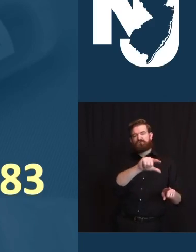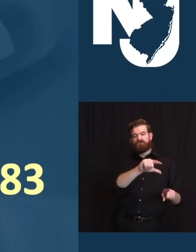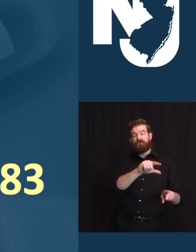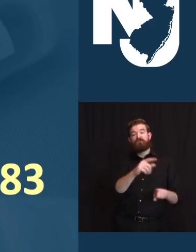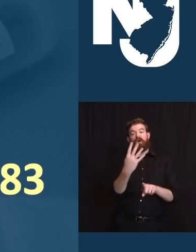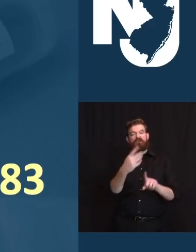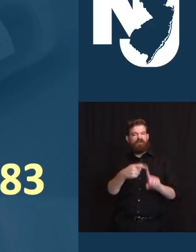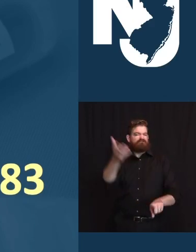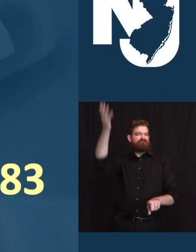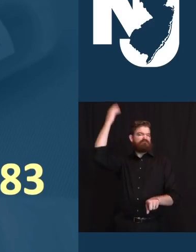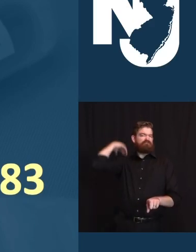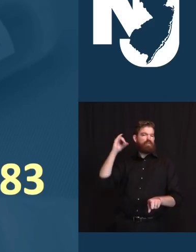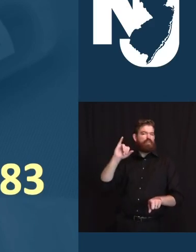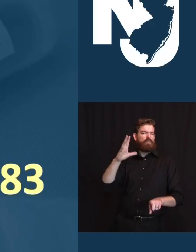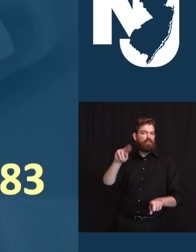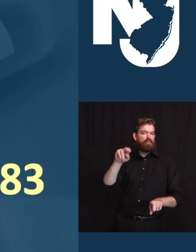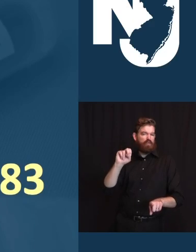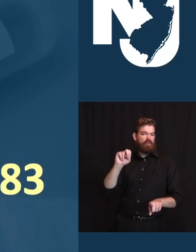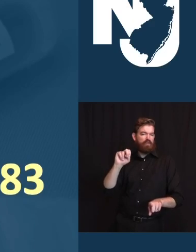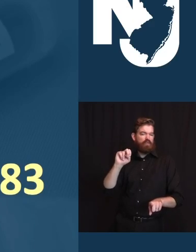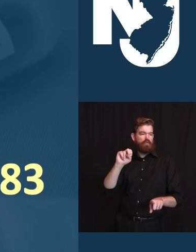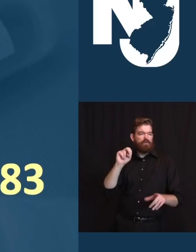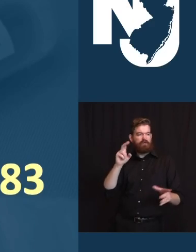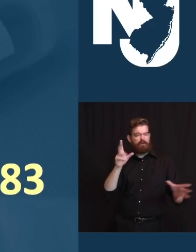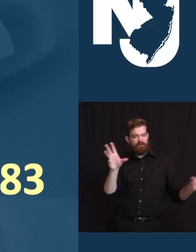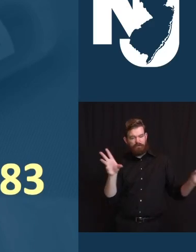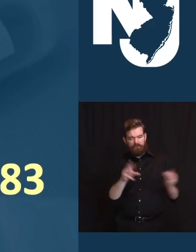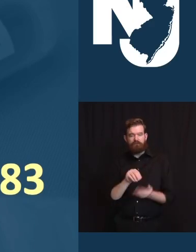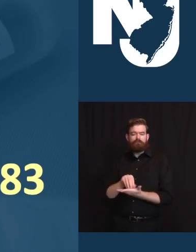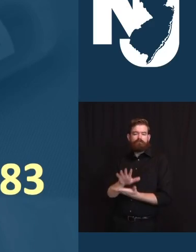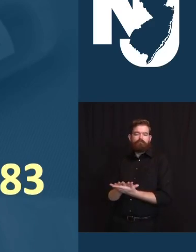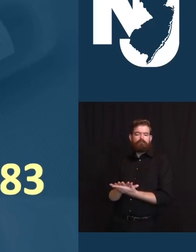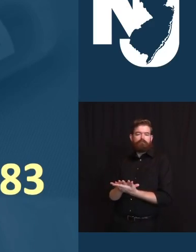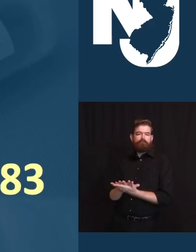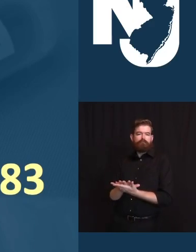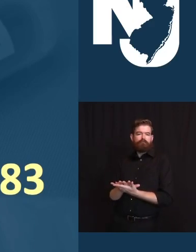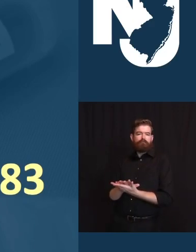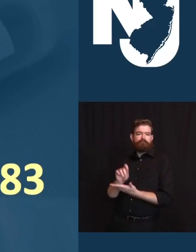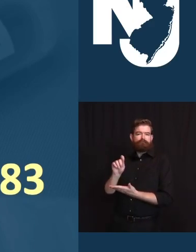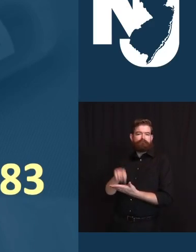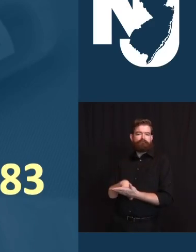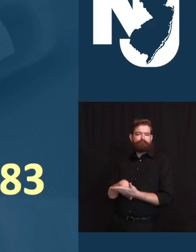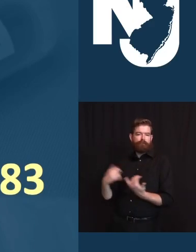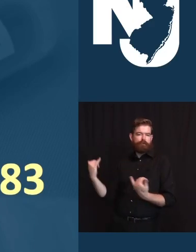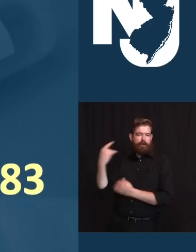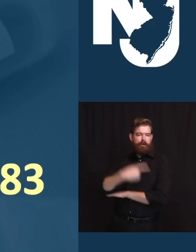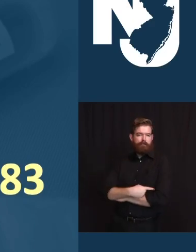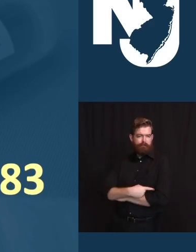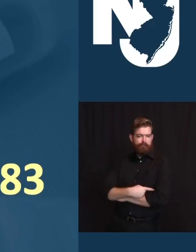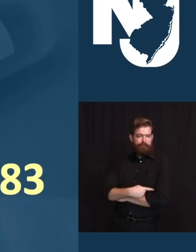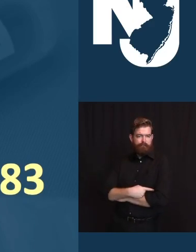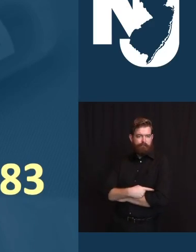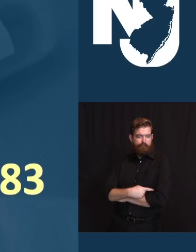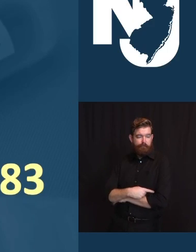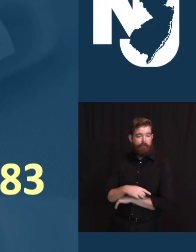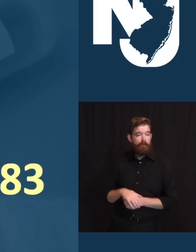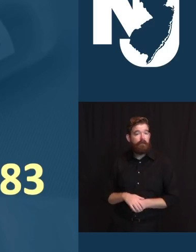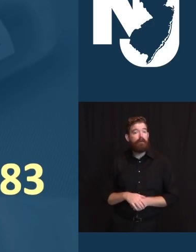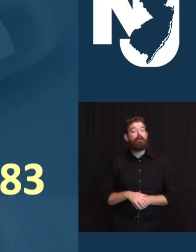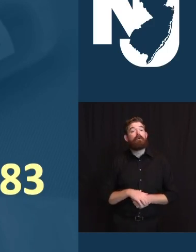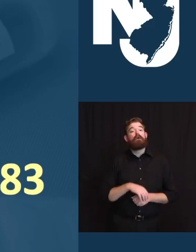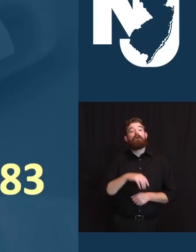again, risking apples to oranges, these numbers are not in the confirmed totals. There were yesterday 13 reported